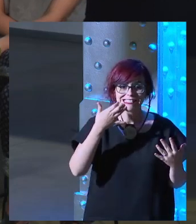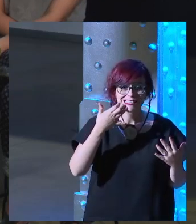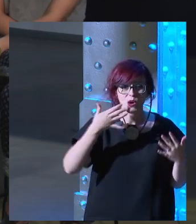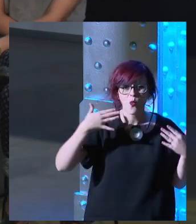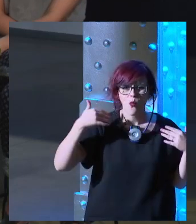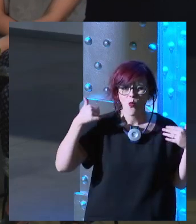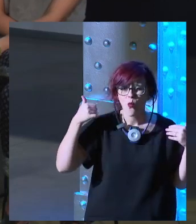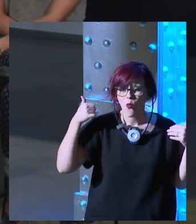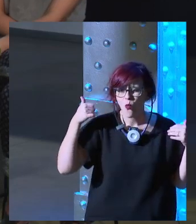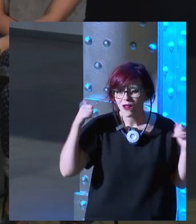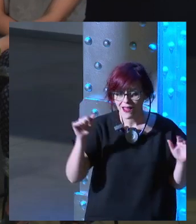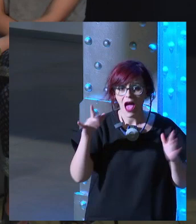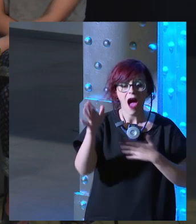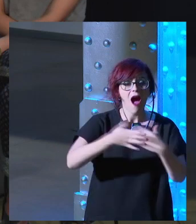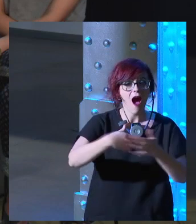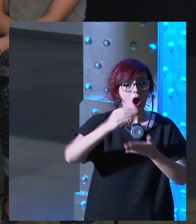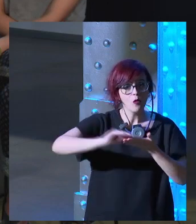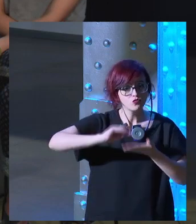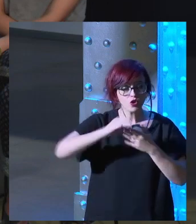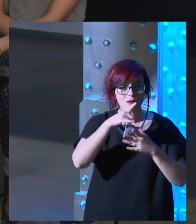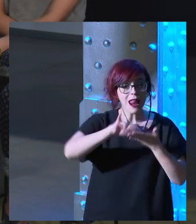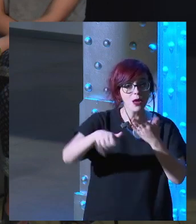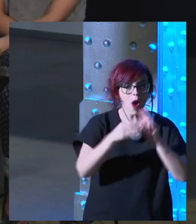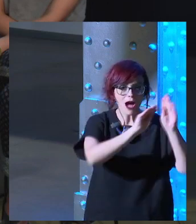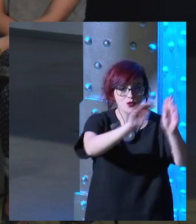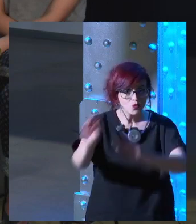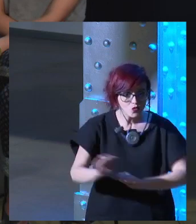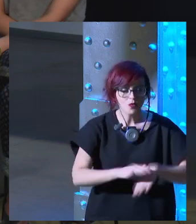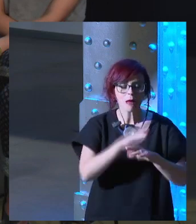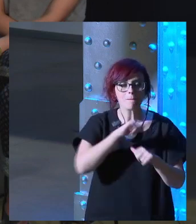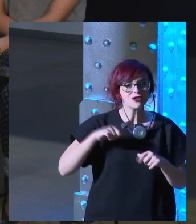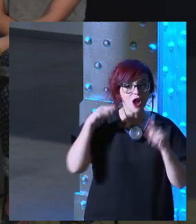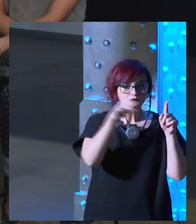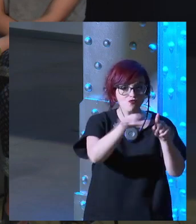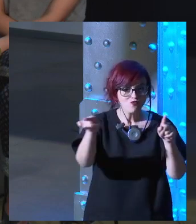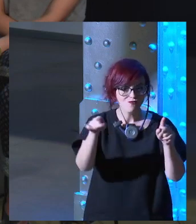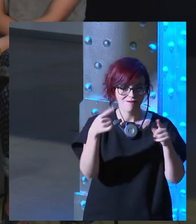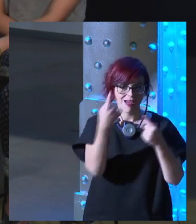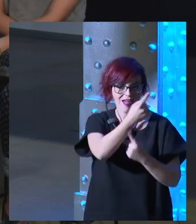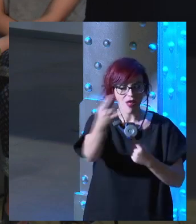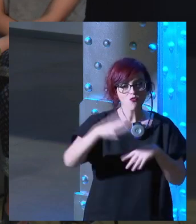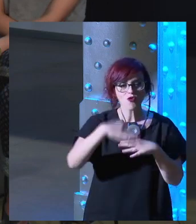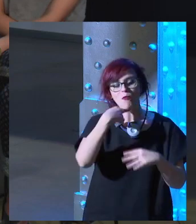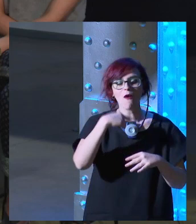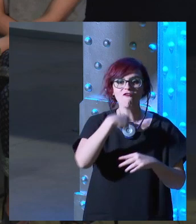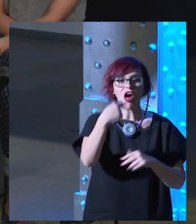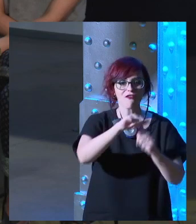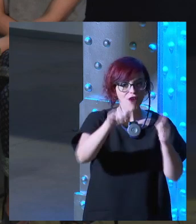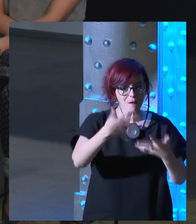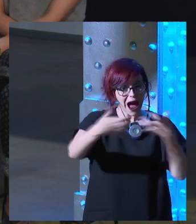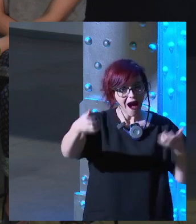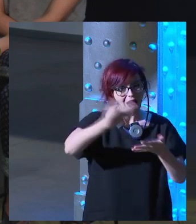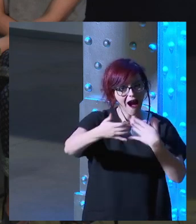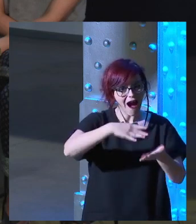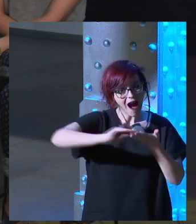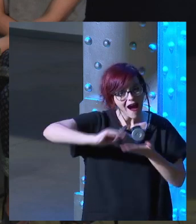on language and has a really personal style and voice, alerts you to the presence and power of words. So